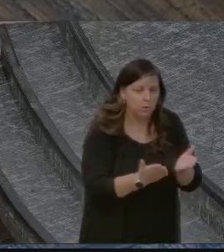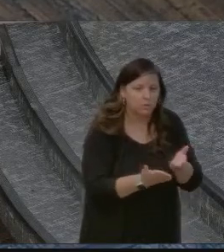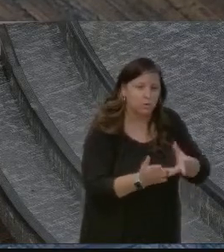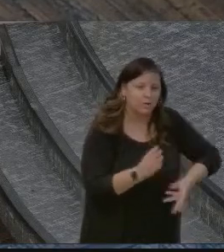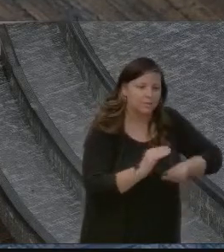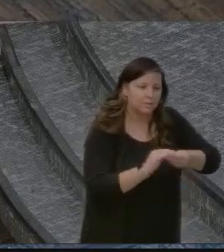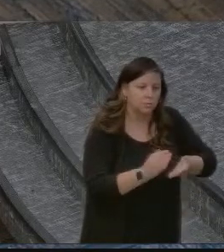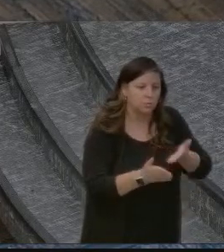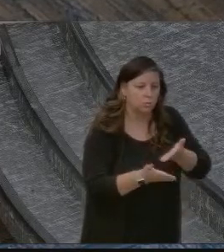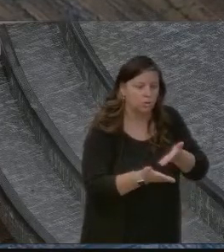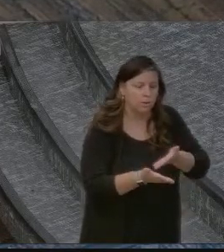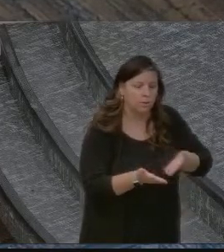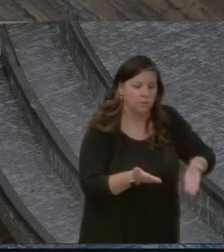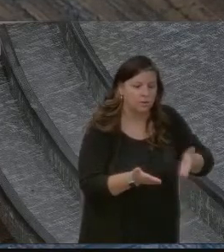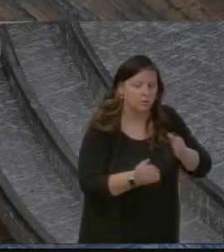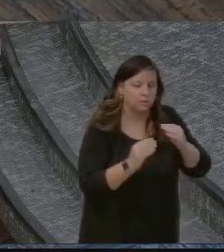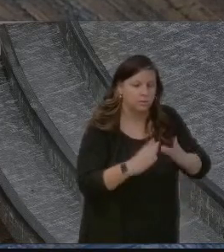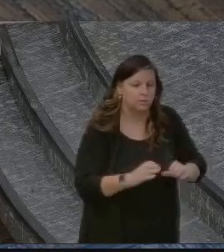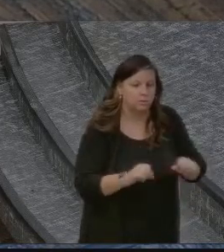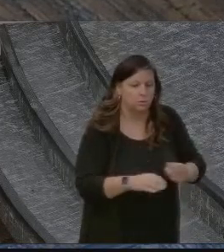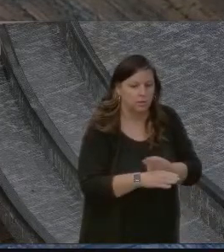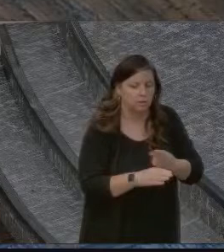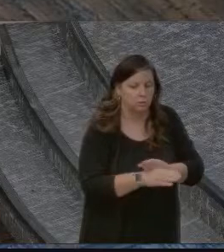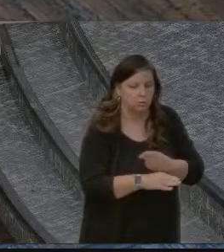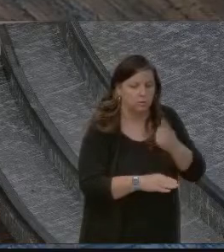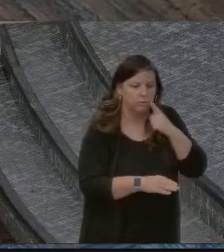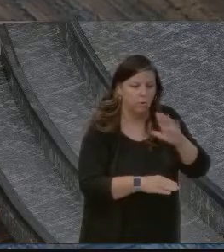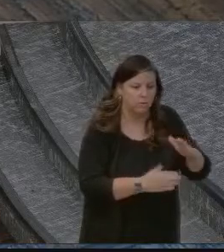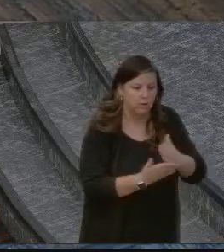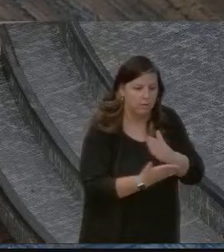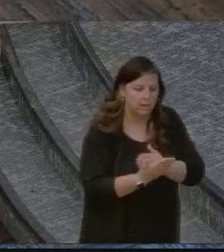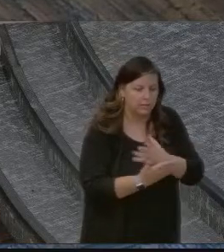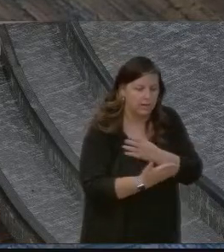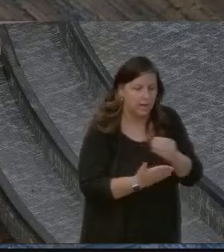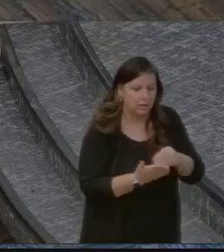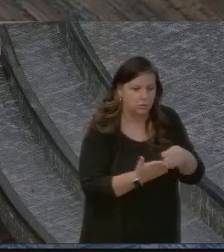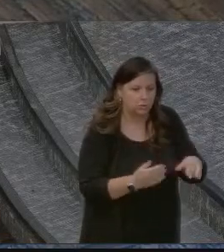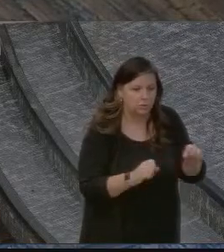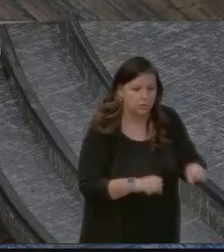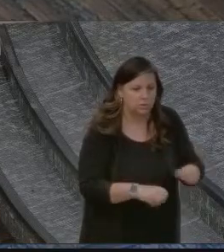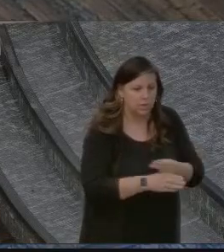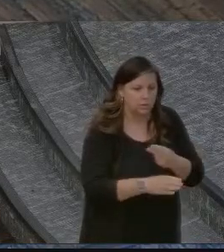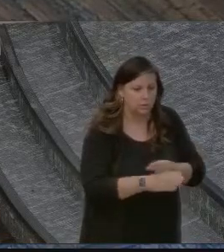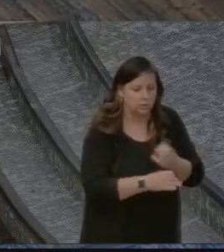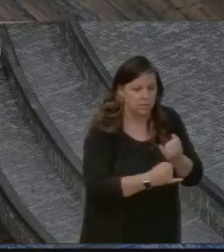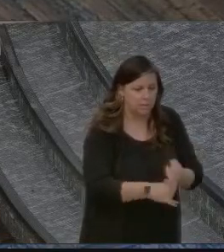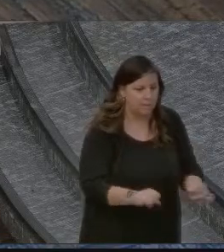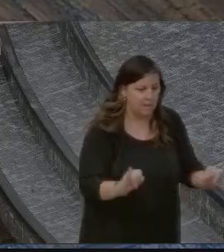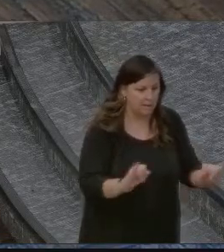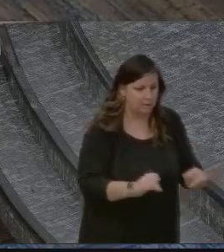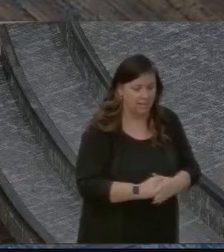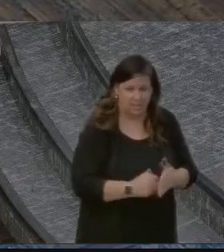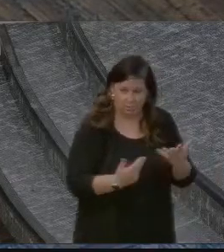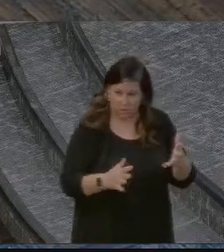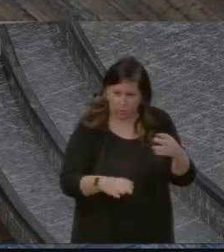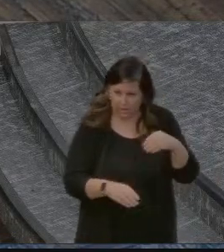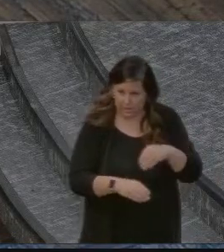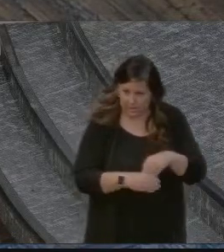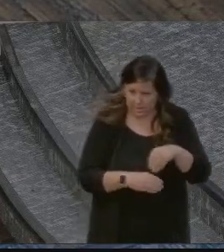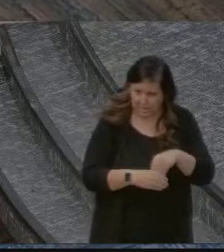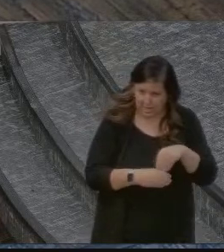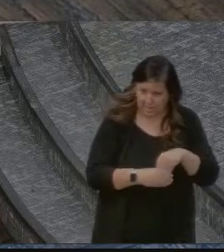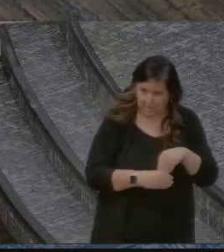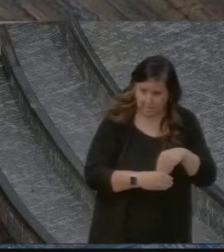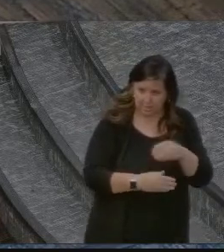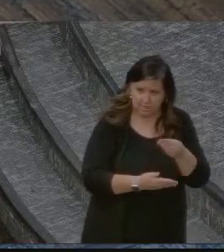their lessons and students can use independently when working in the classroom. So was this already in the budget? It was